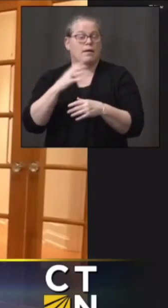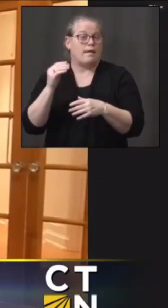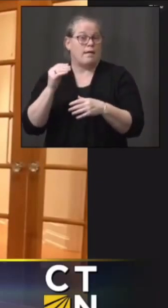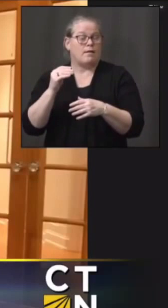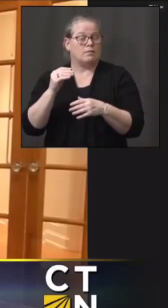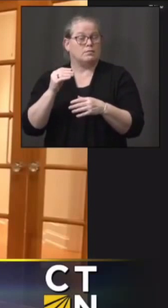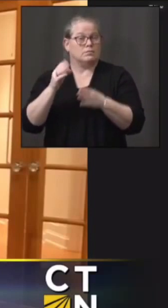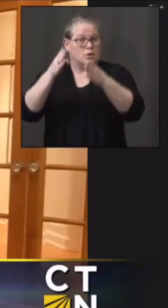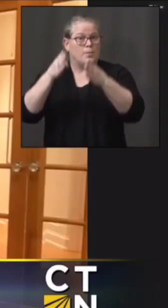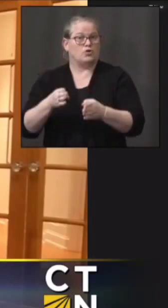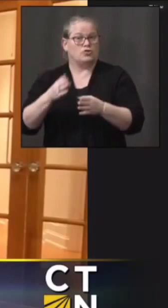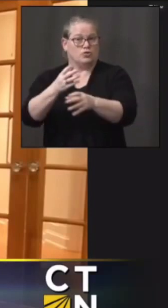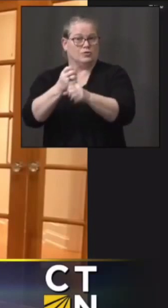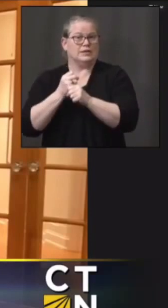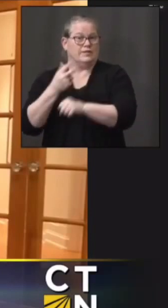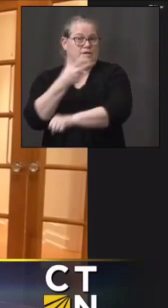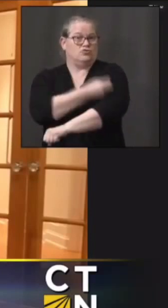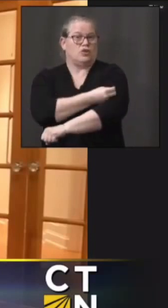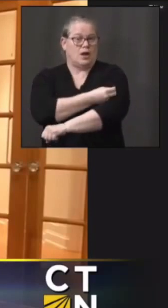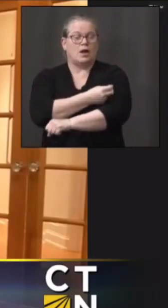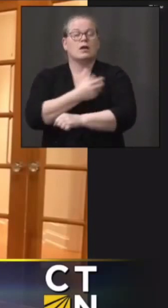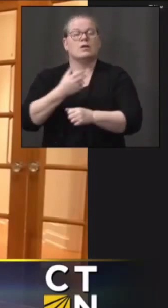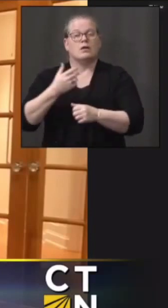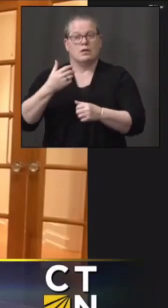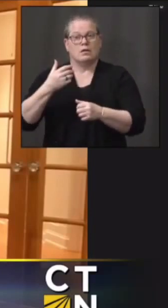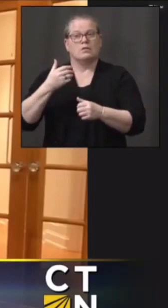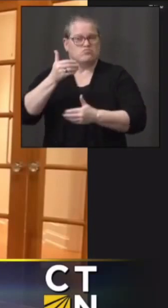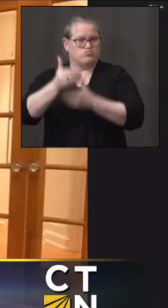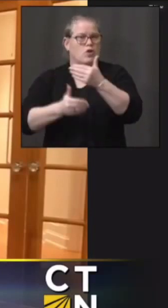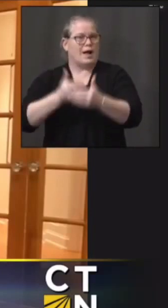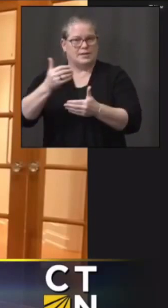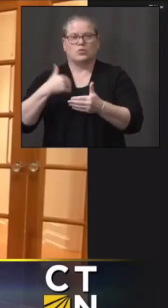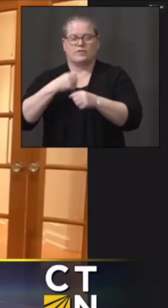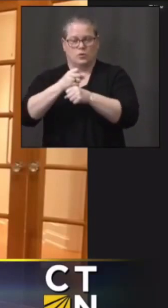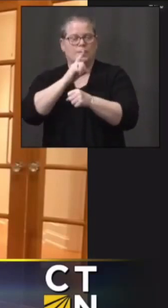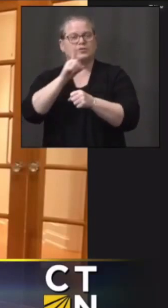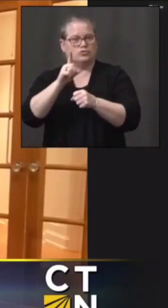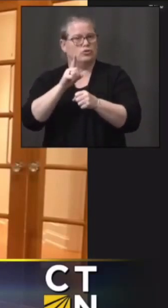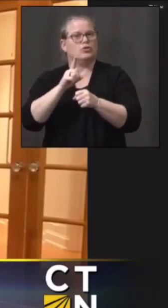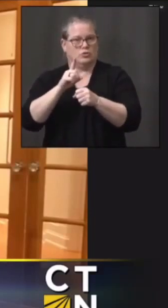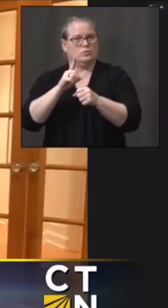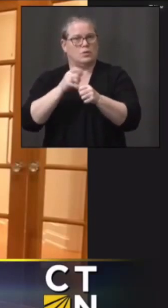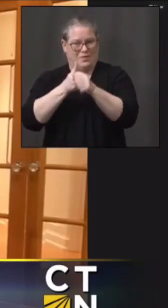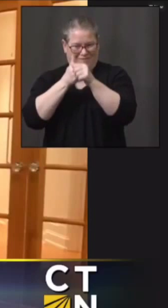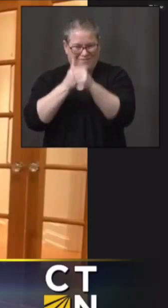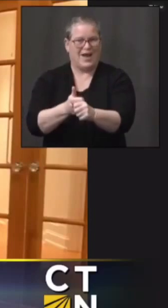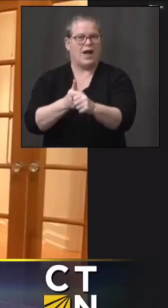is a process in place to make sure all that tracking exists.